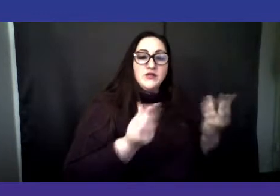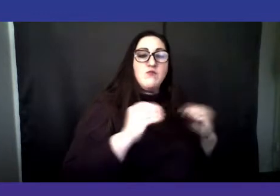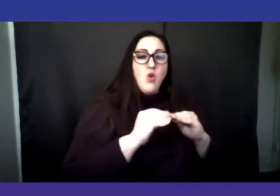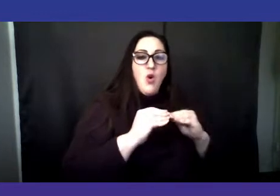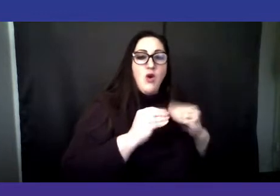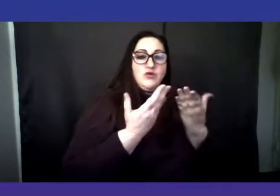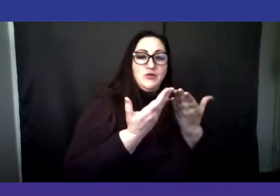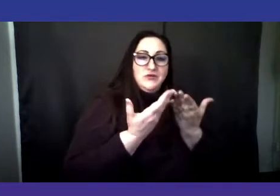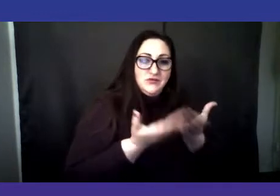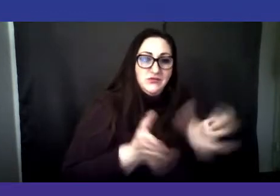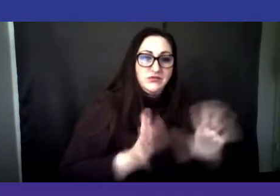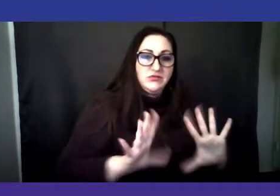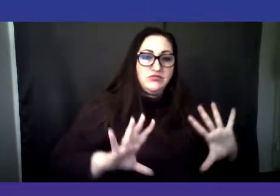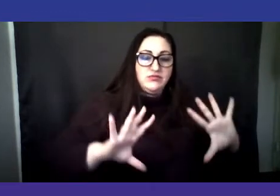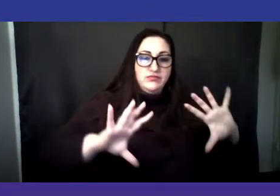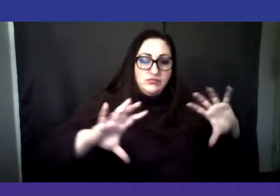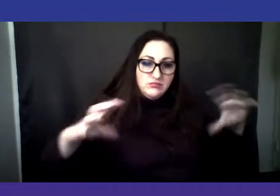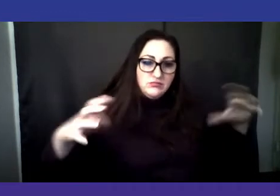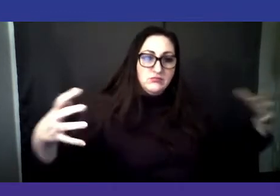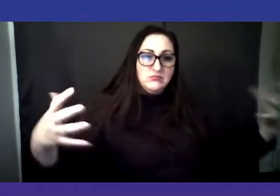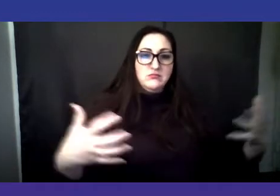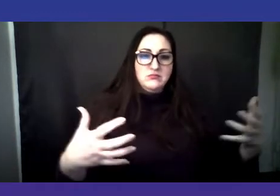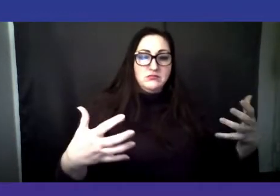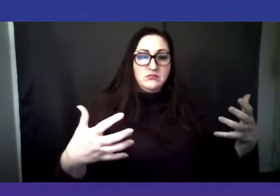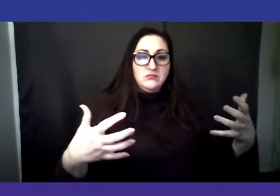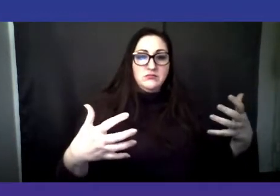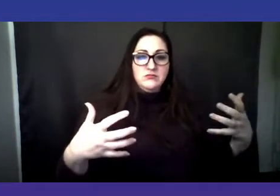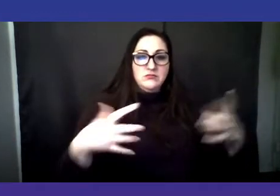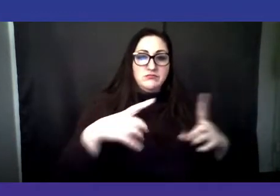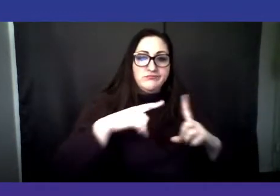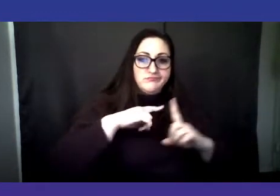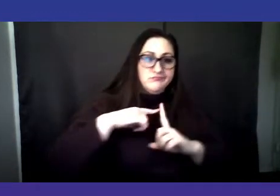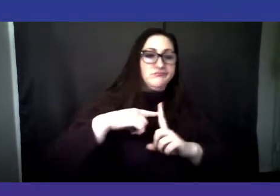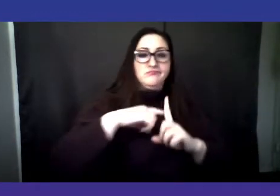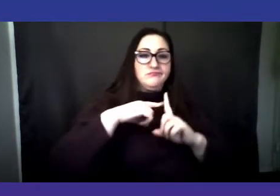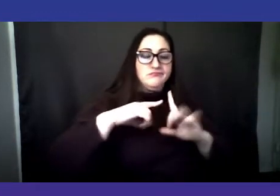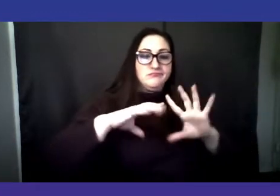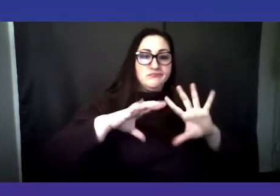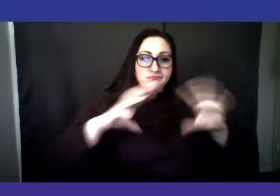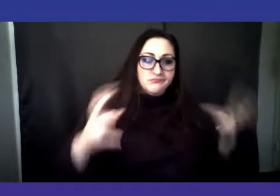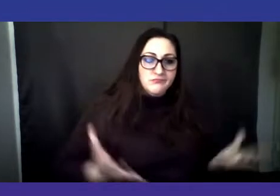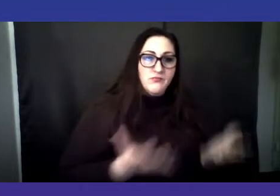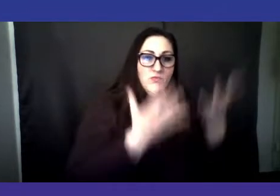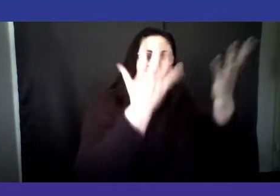ethos is the result of a white supremacist,